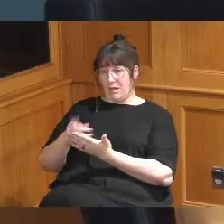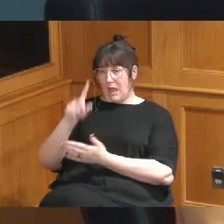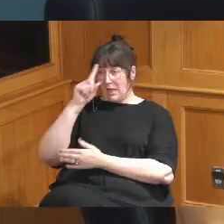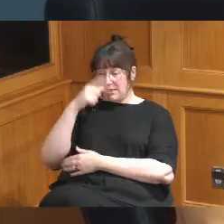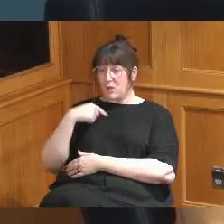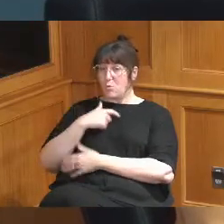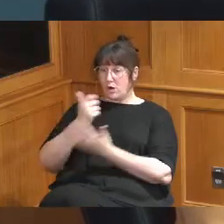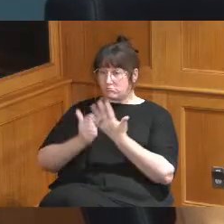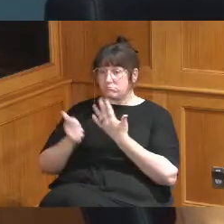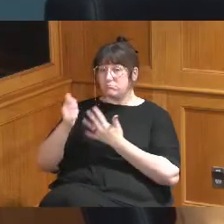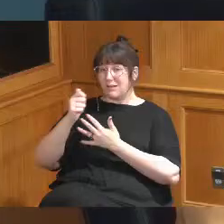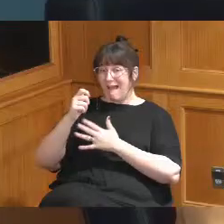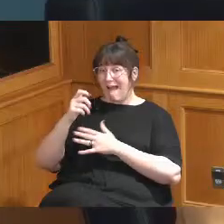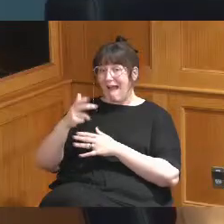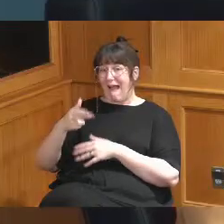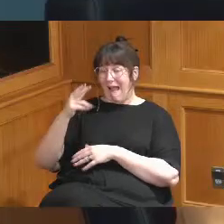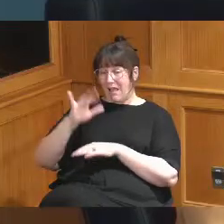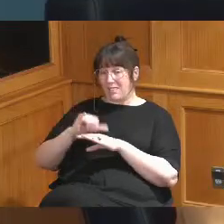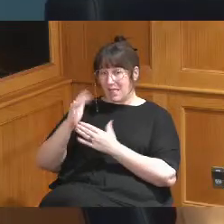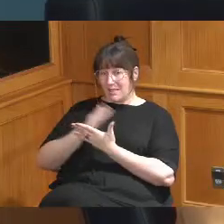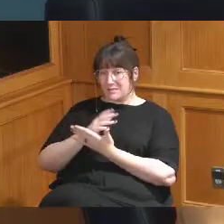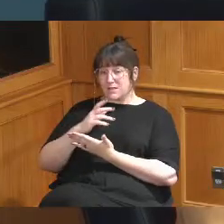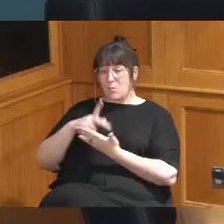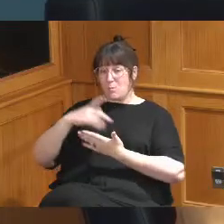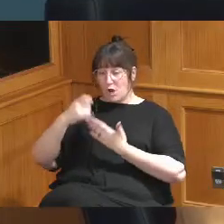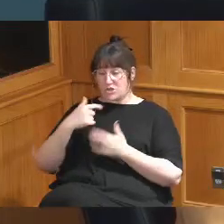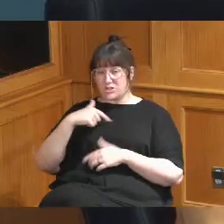high on that list because we've got a project. We know